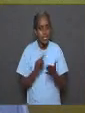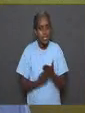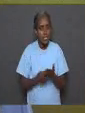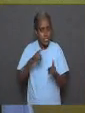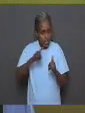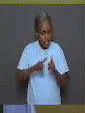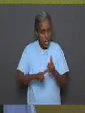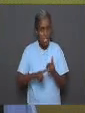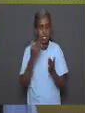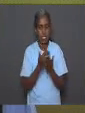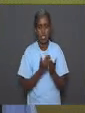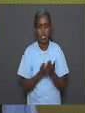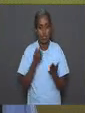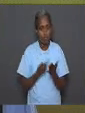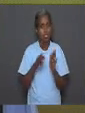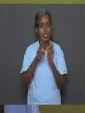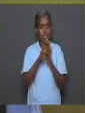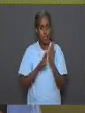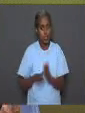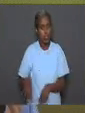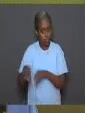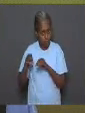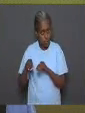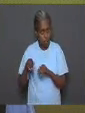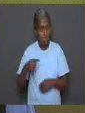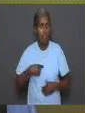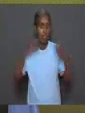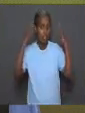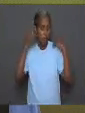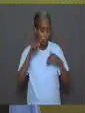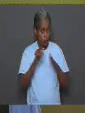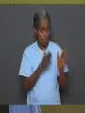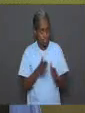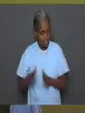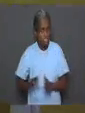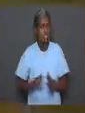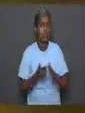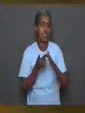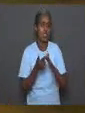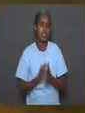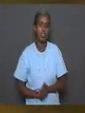last lesson of this unit, students. I hope that you are ready to begin.